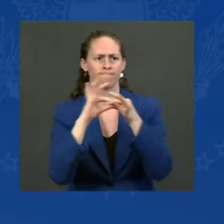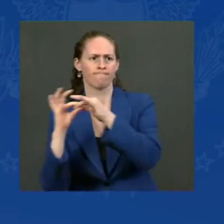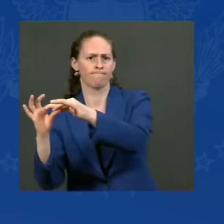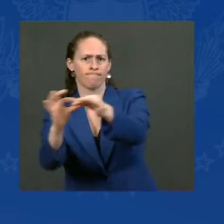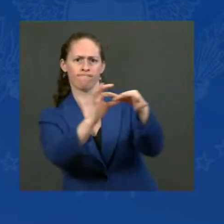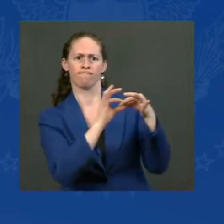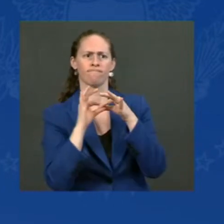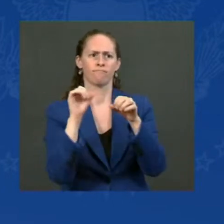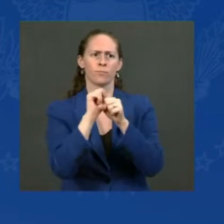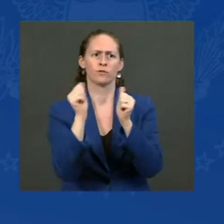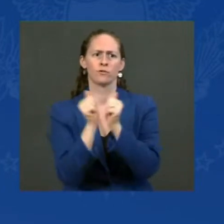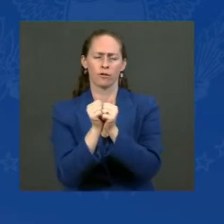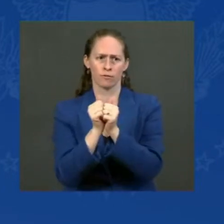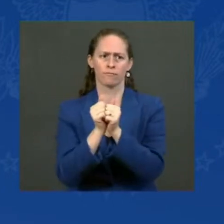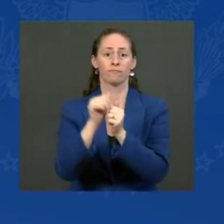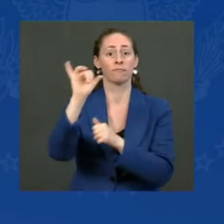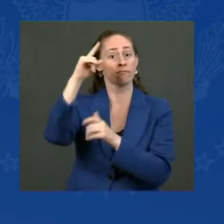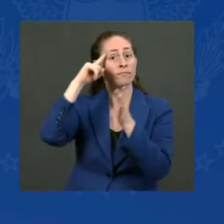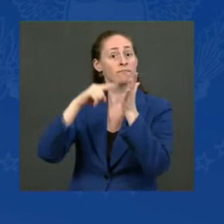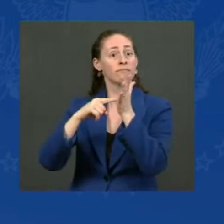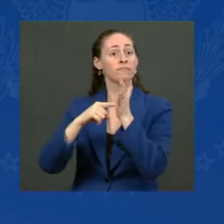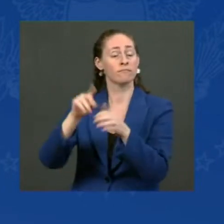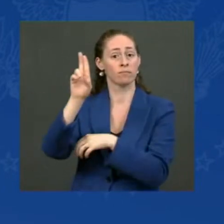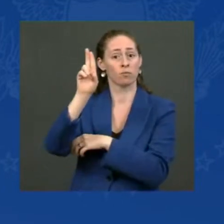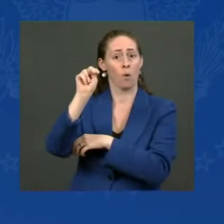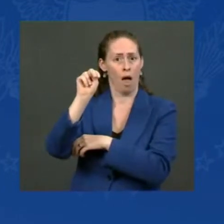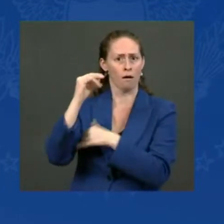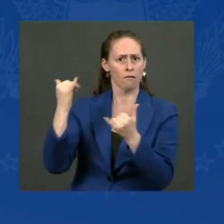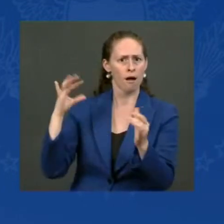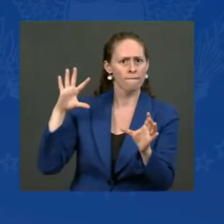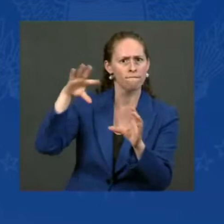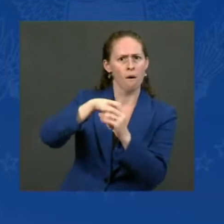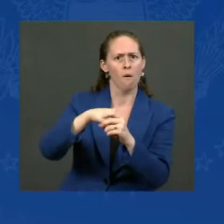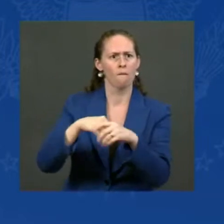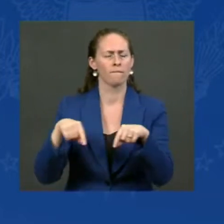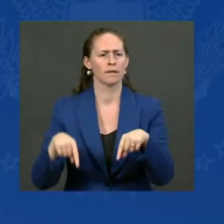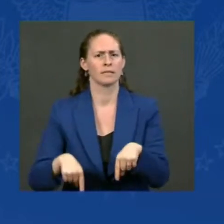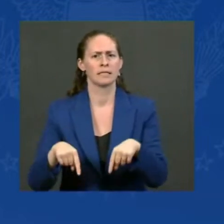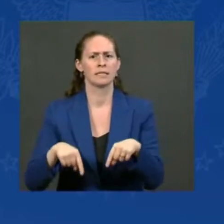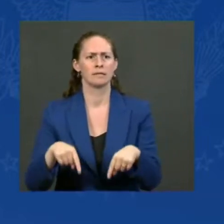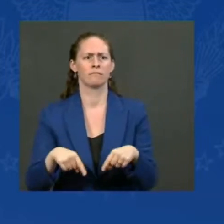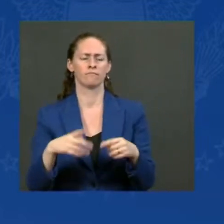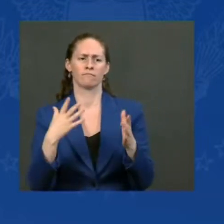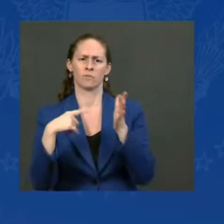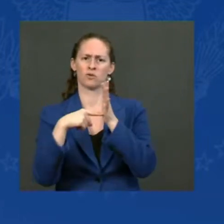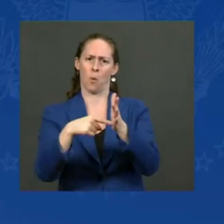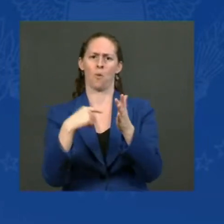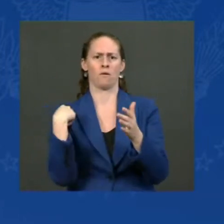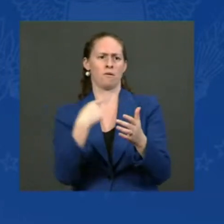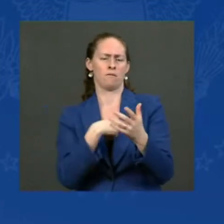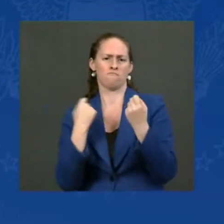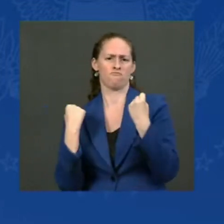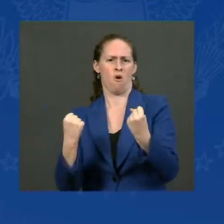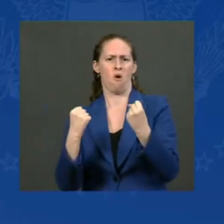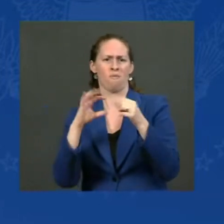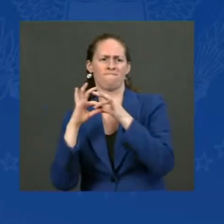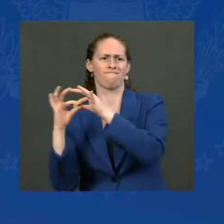Nations to amplify our collective strength and speed our progress toward dealing with these global